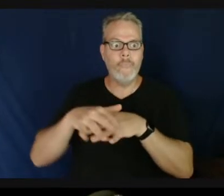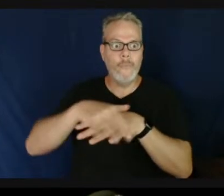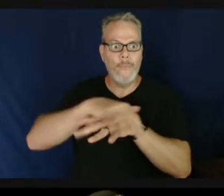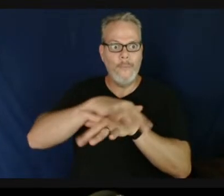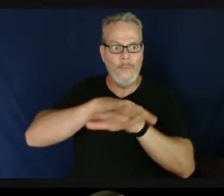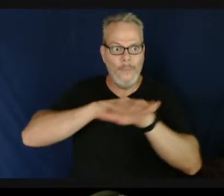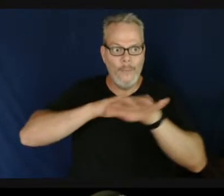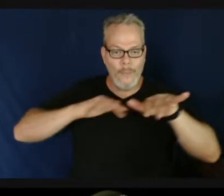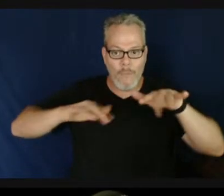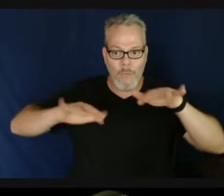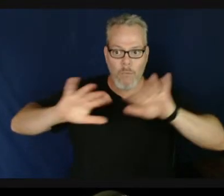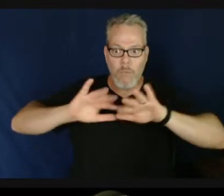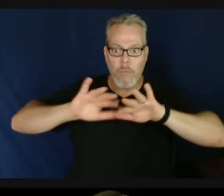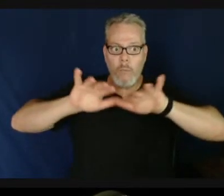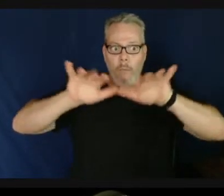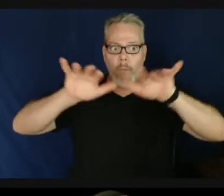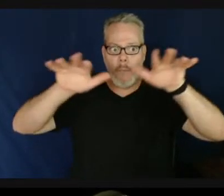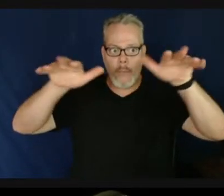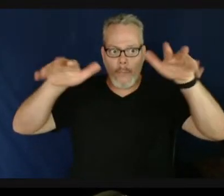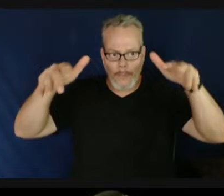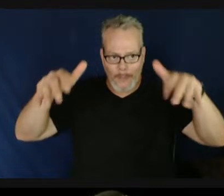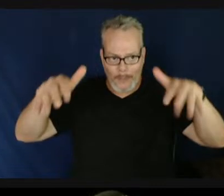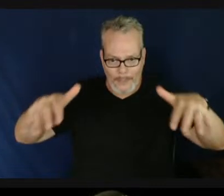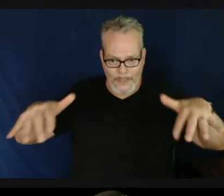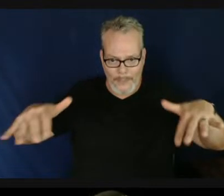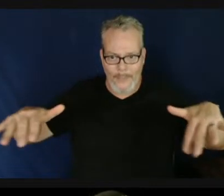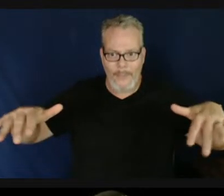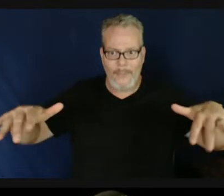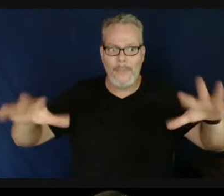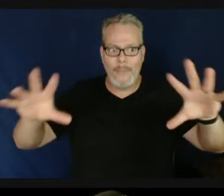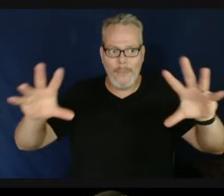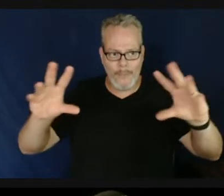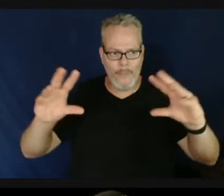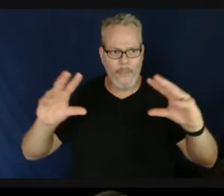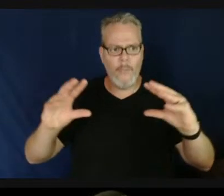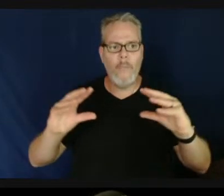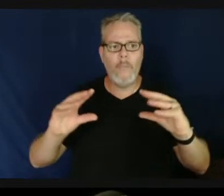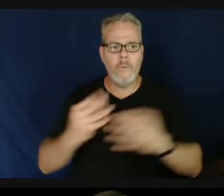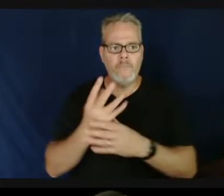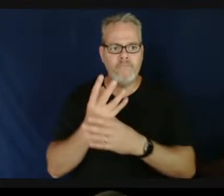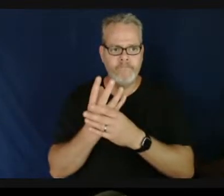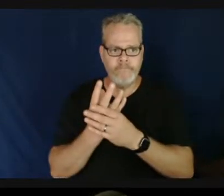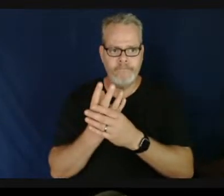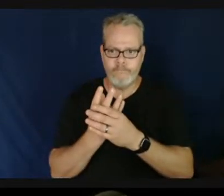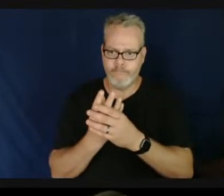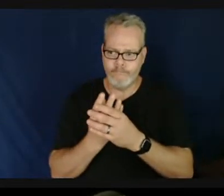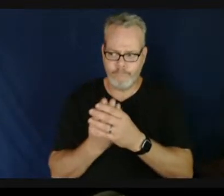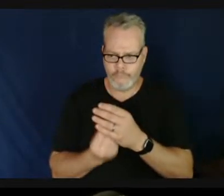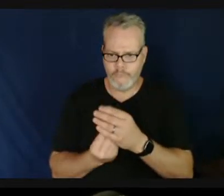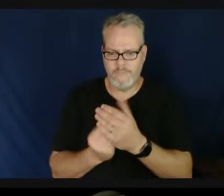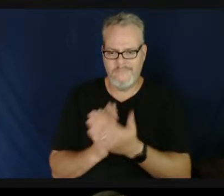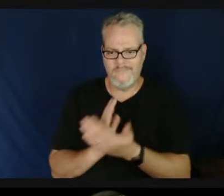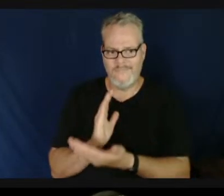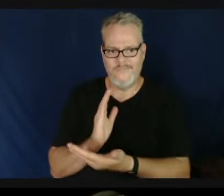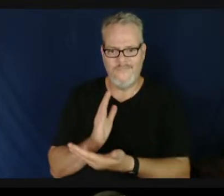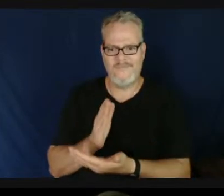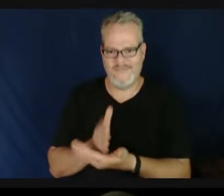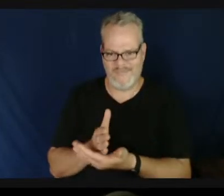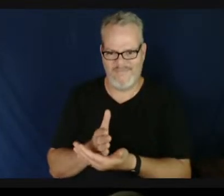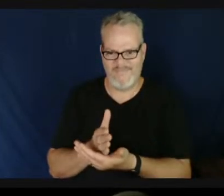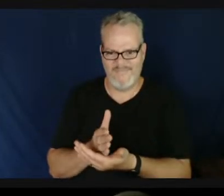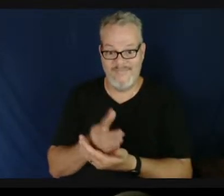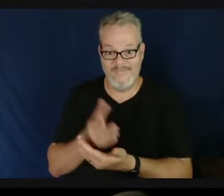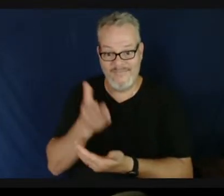drained over the spillway out here, and then likely subsided and settled once again to get us to this view that